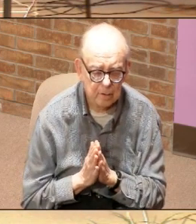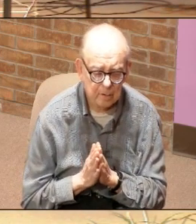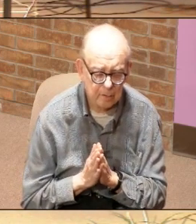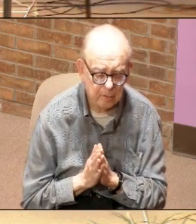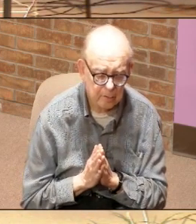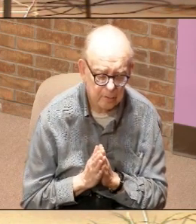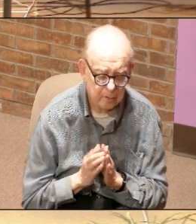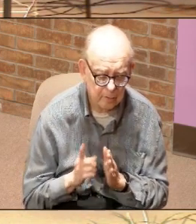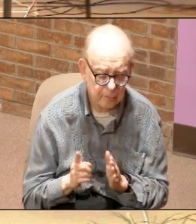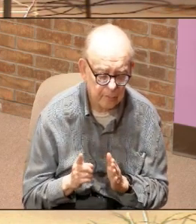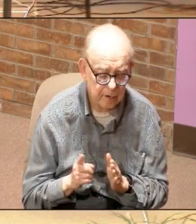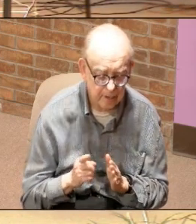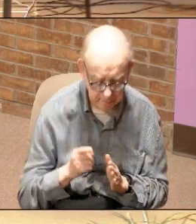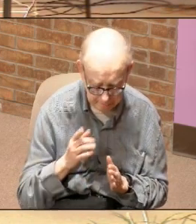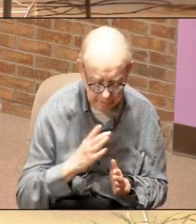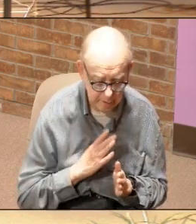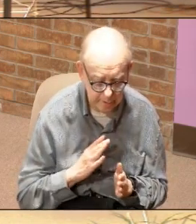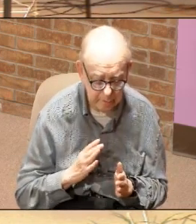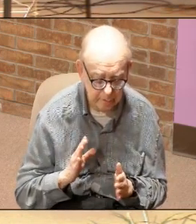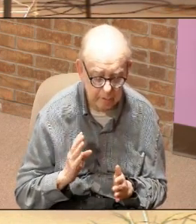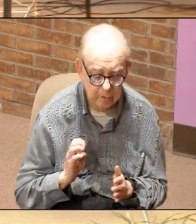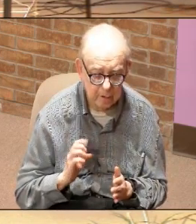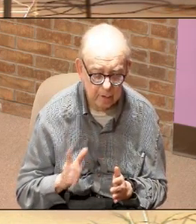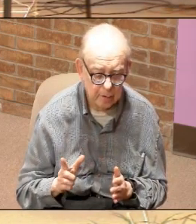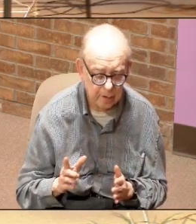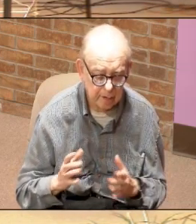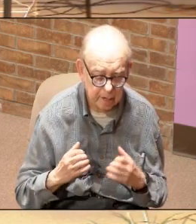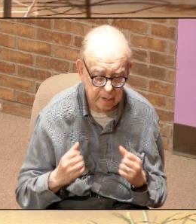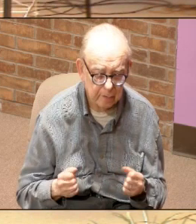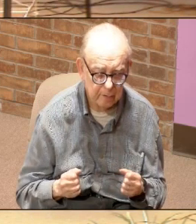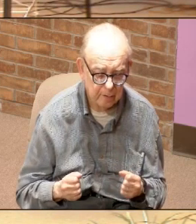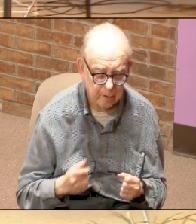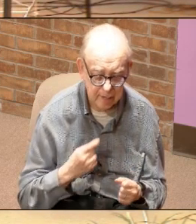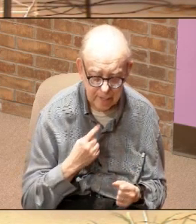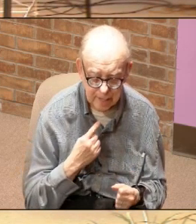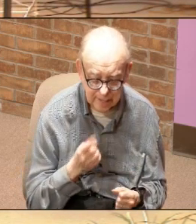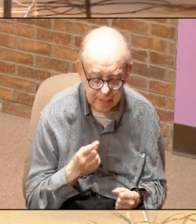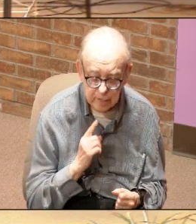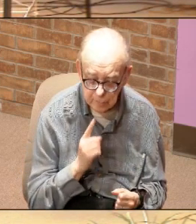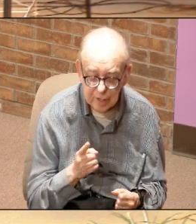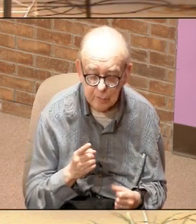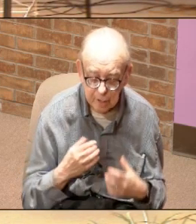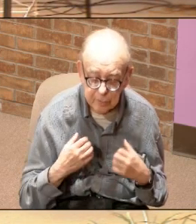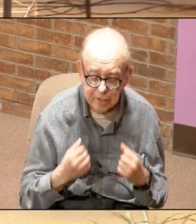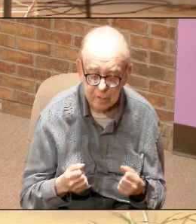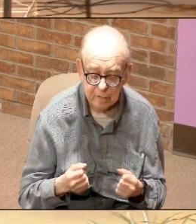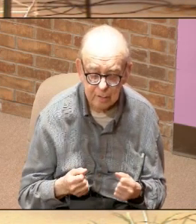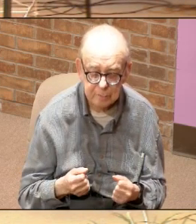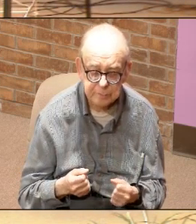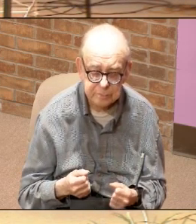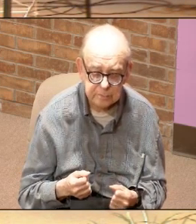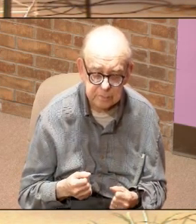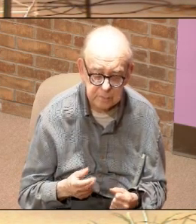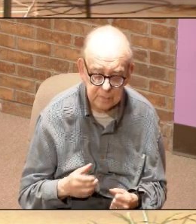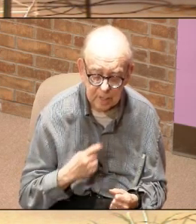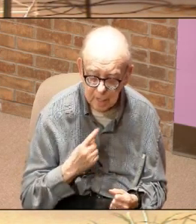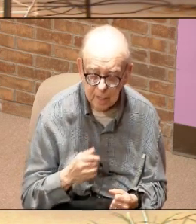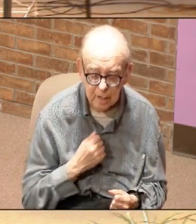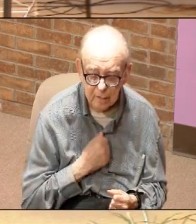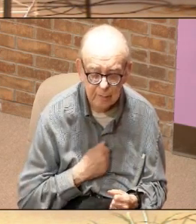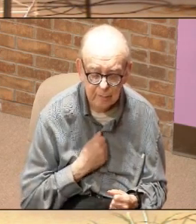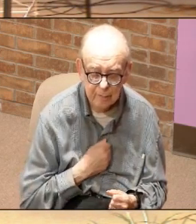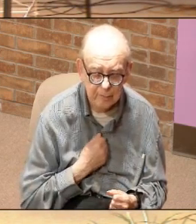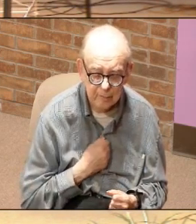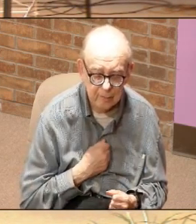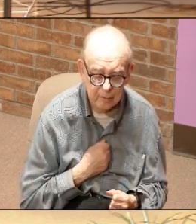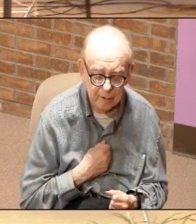Prayers for him to be well and to be healed. And I said, he was. Or no, I'm sorry. It